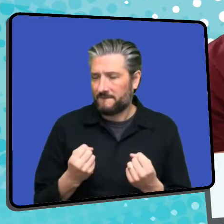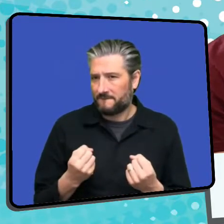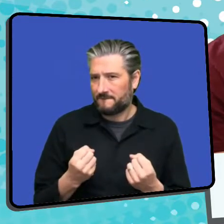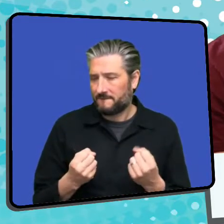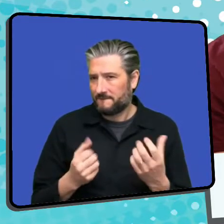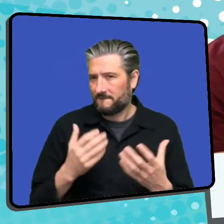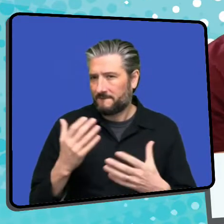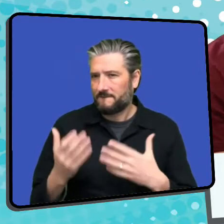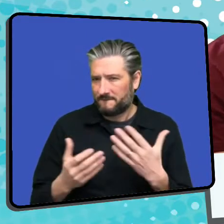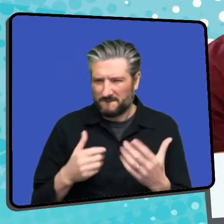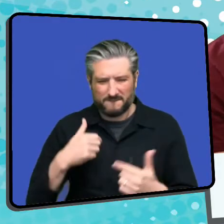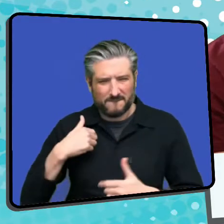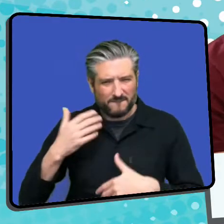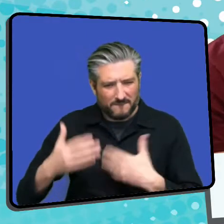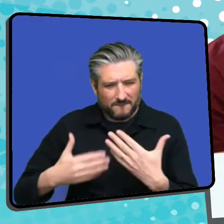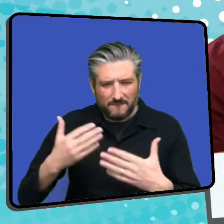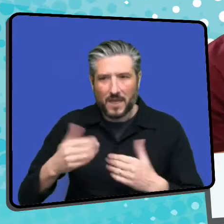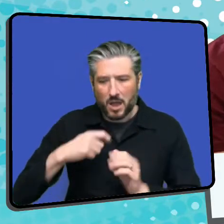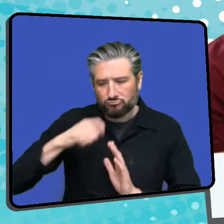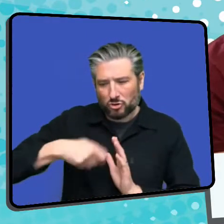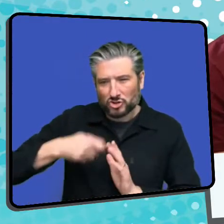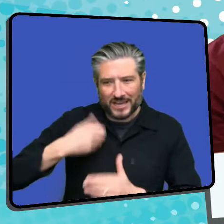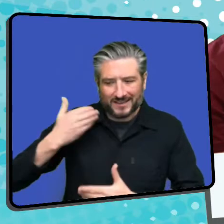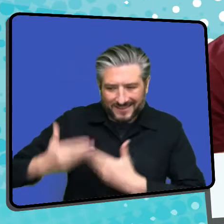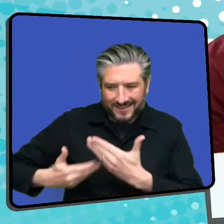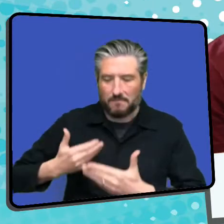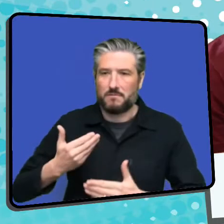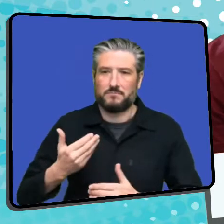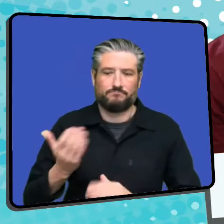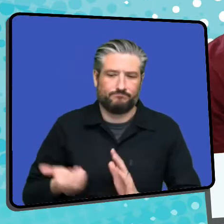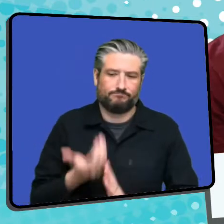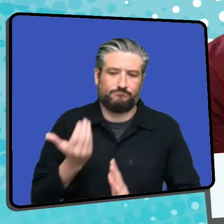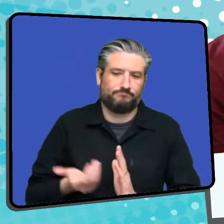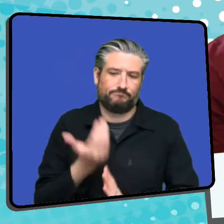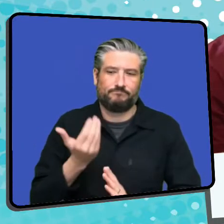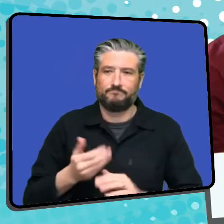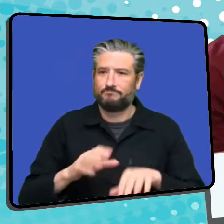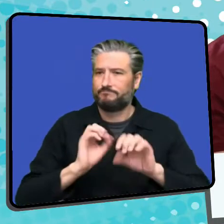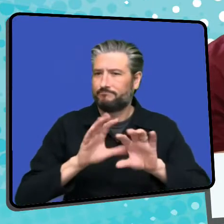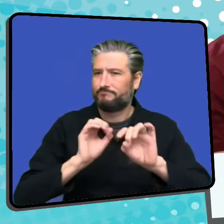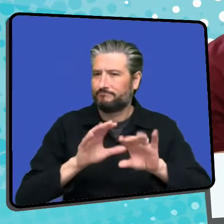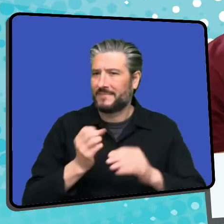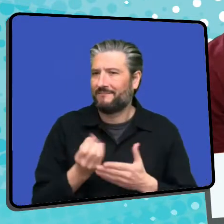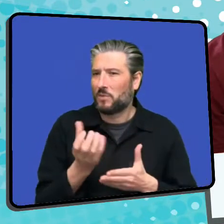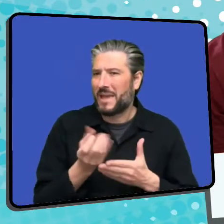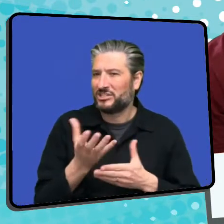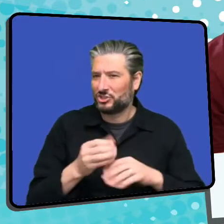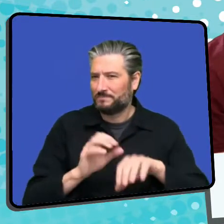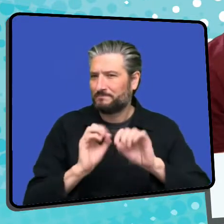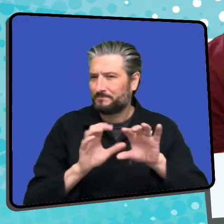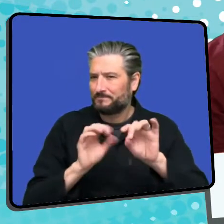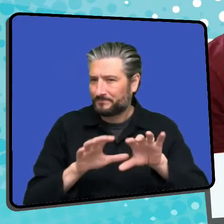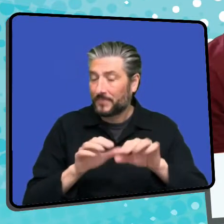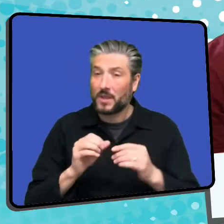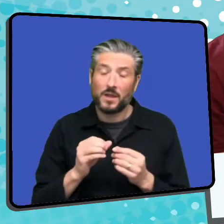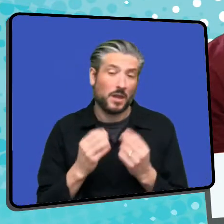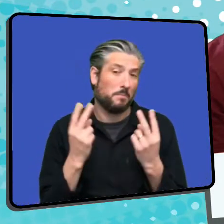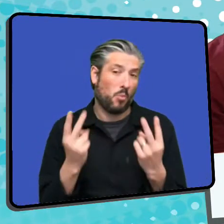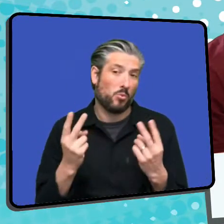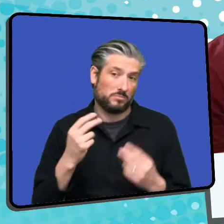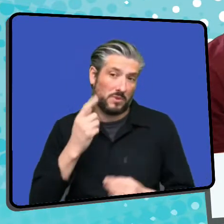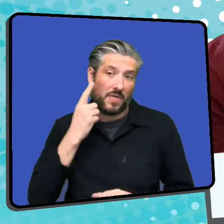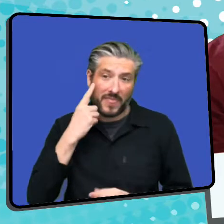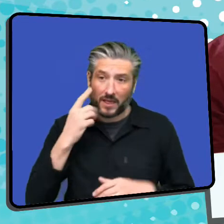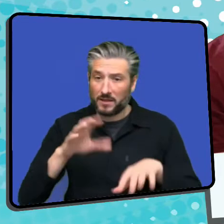would progress on the project, and which is also important. Why I consider that